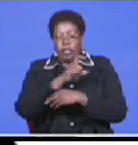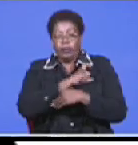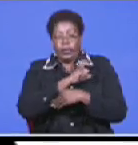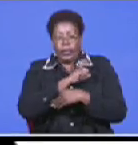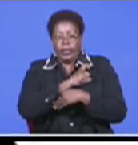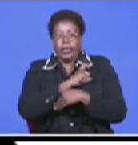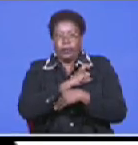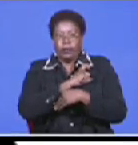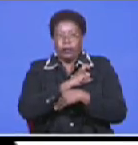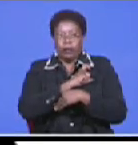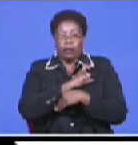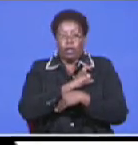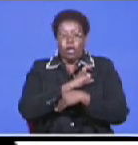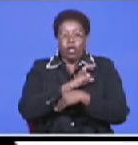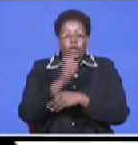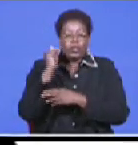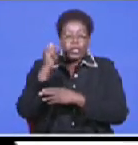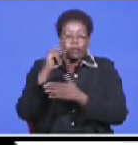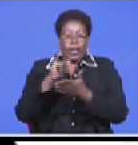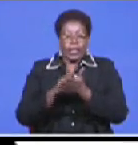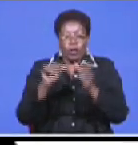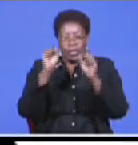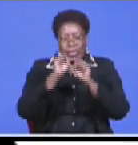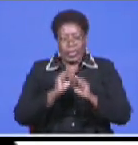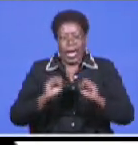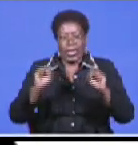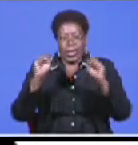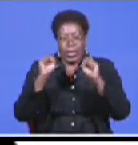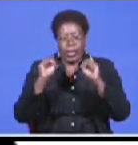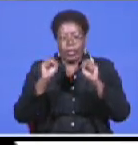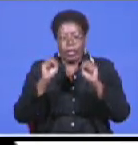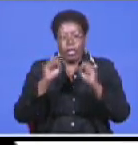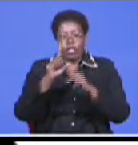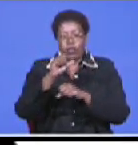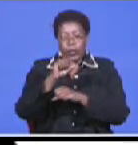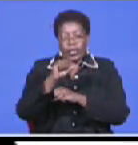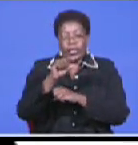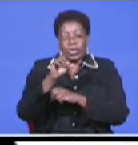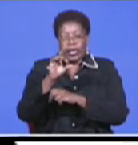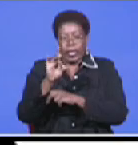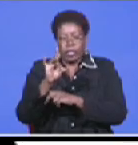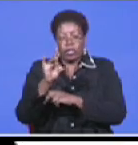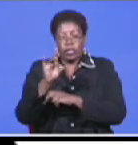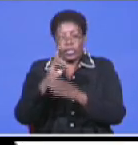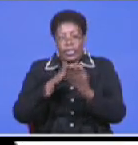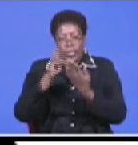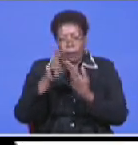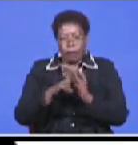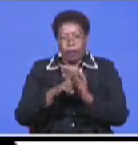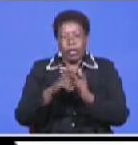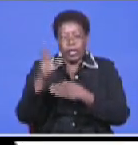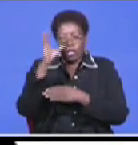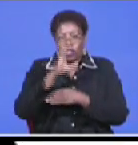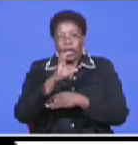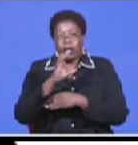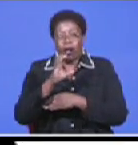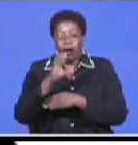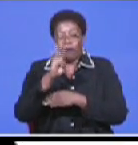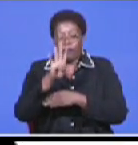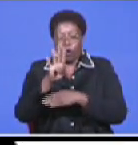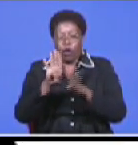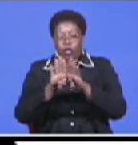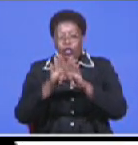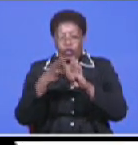Corporal Navar Neely, who testified that on Saturday, December 28th of 2013, he inspected a four-door Honda Accord at the